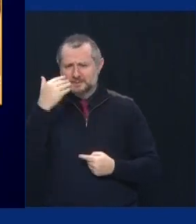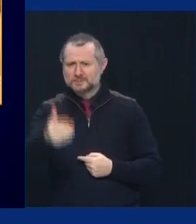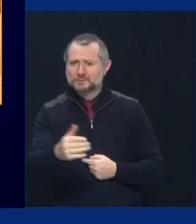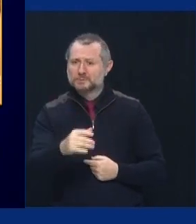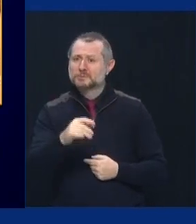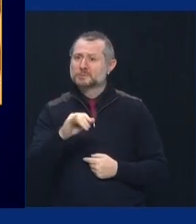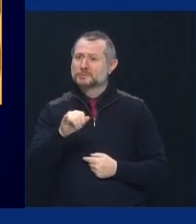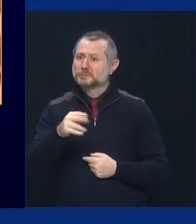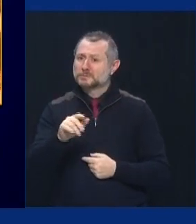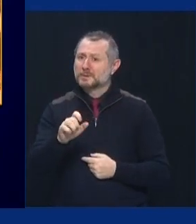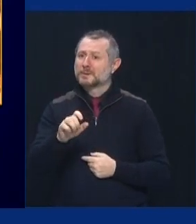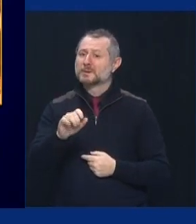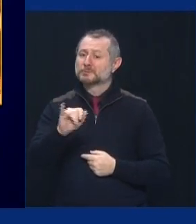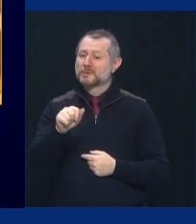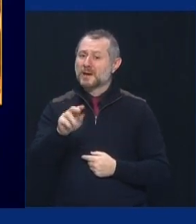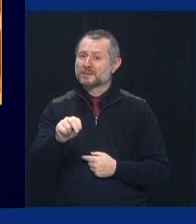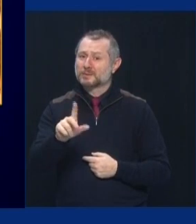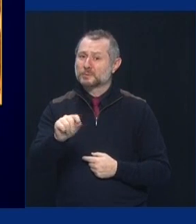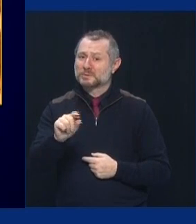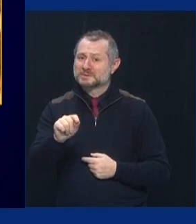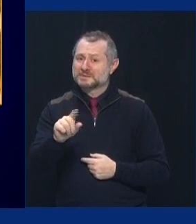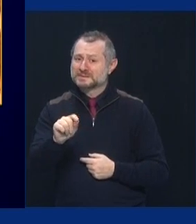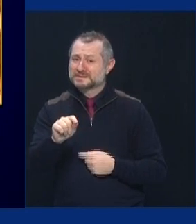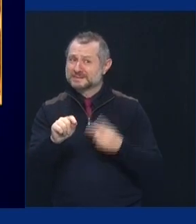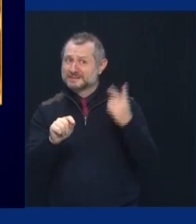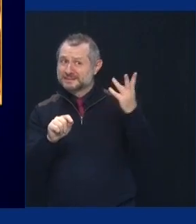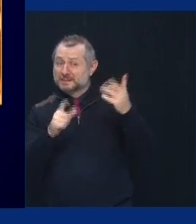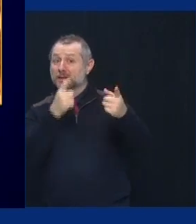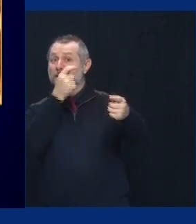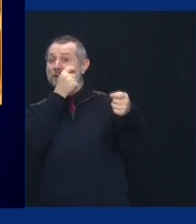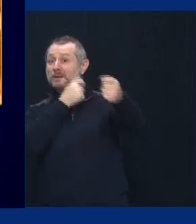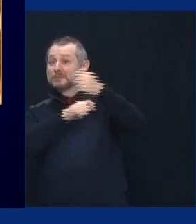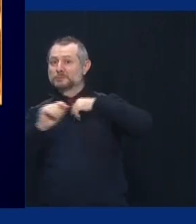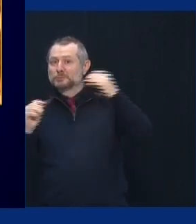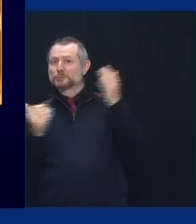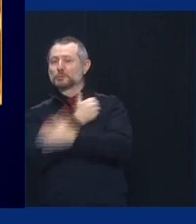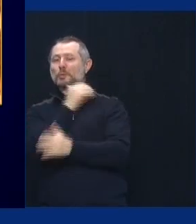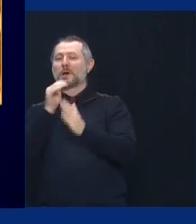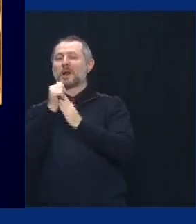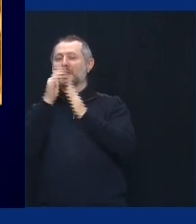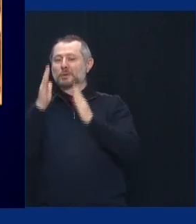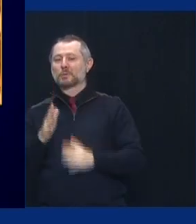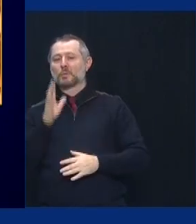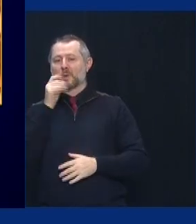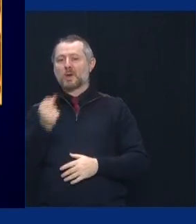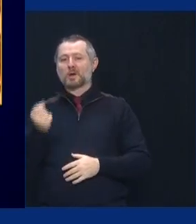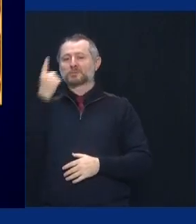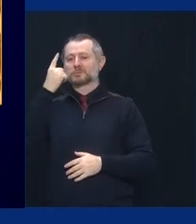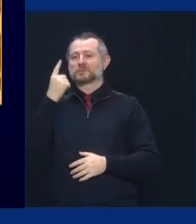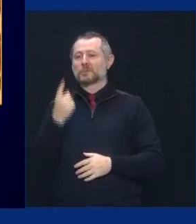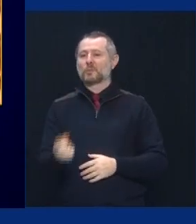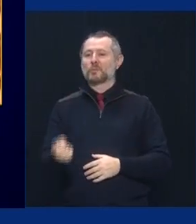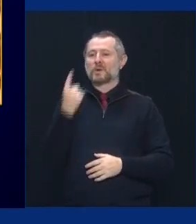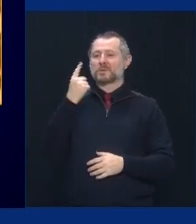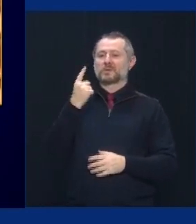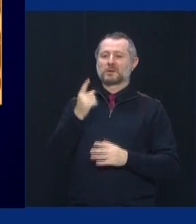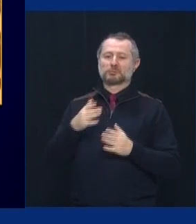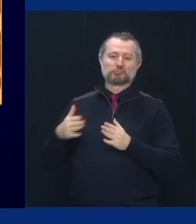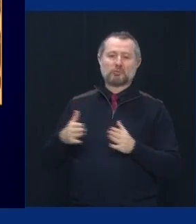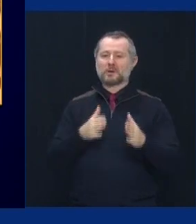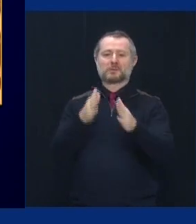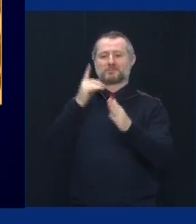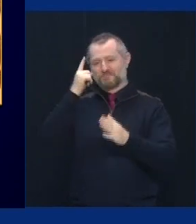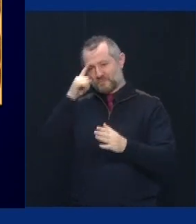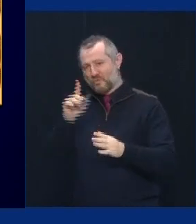have national leadership that understands that there needs to be a national centralized strategy, we are going to have to fend